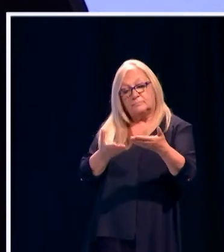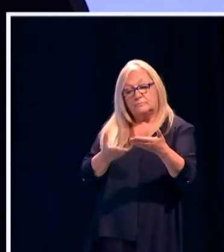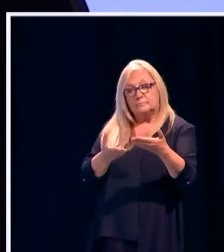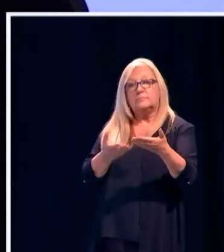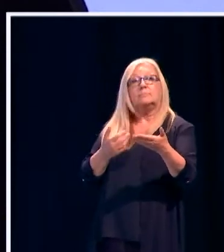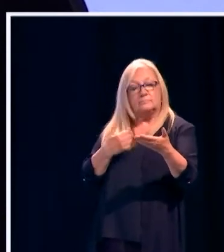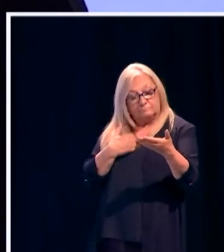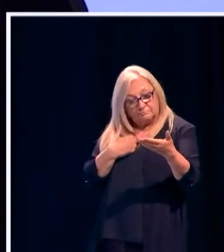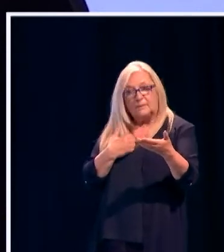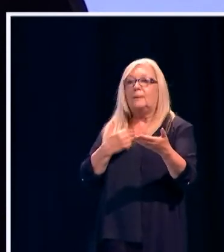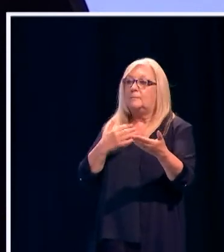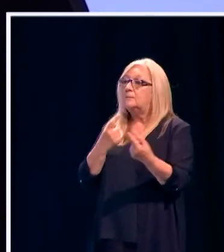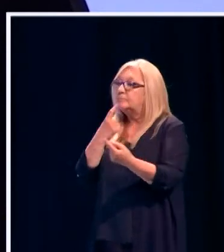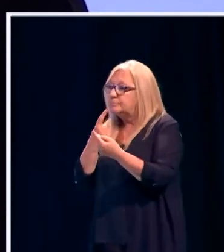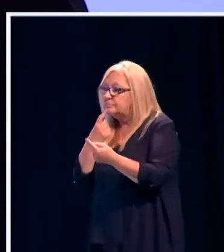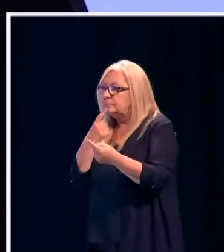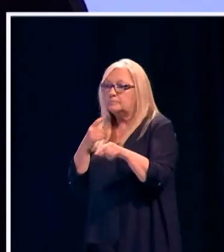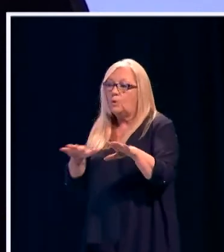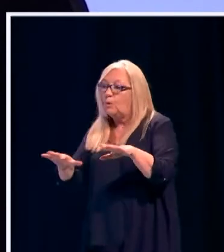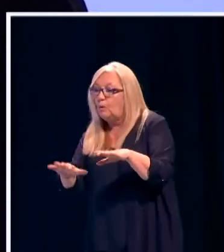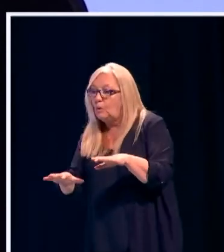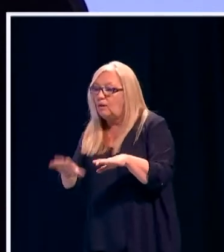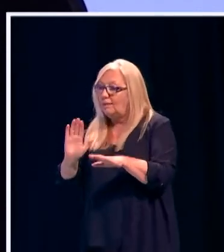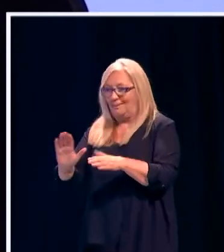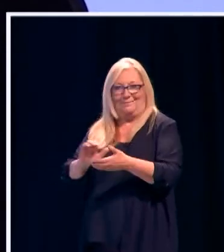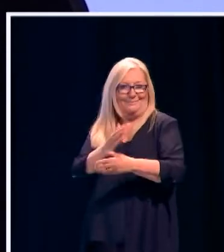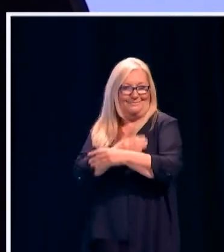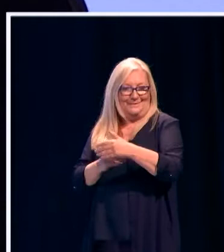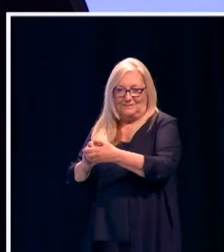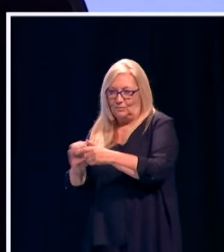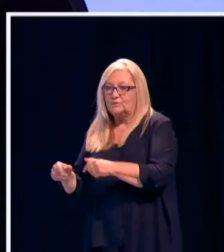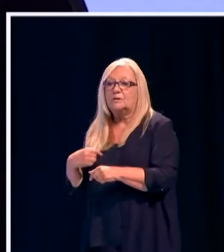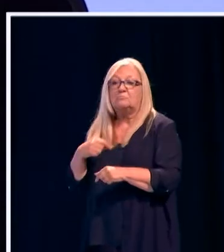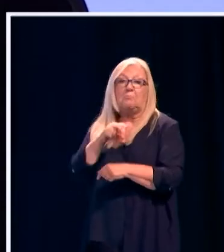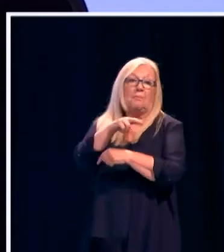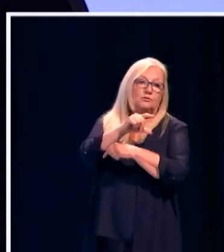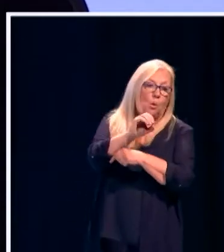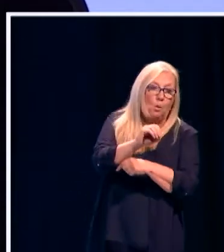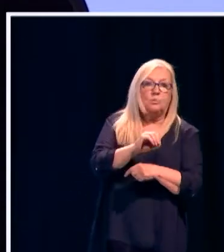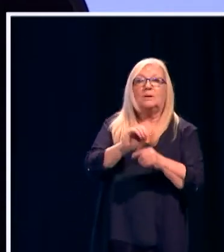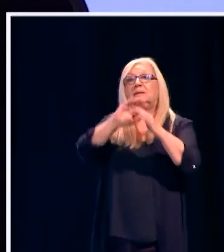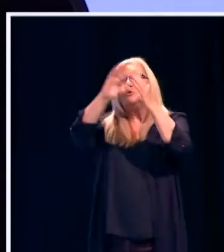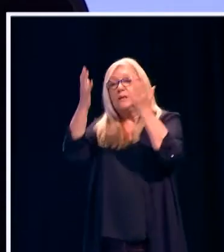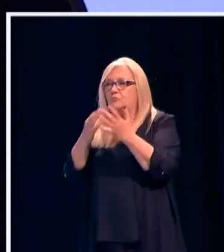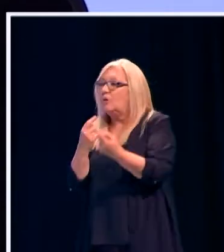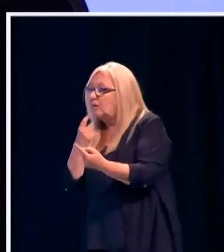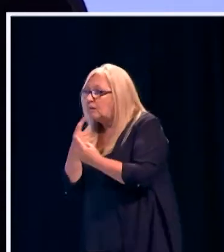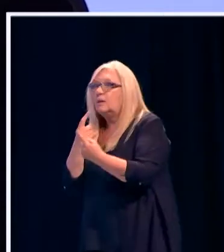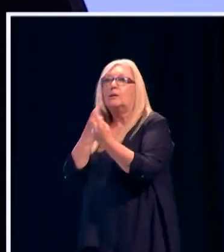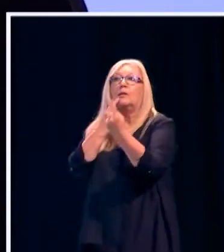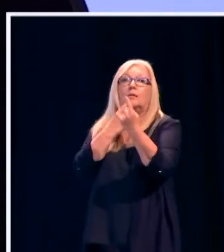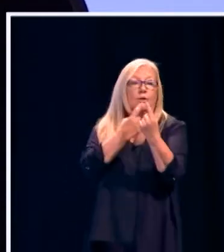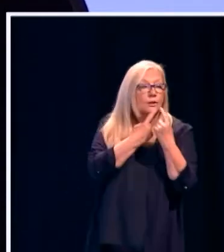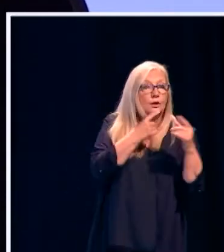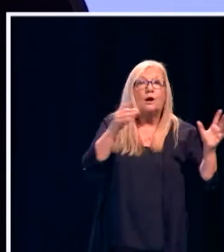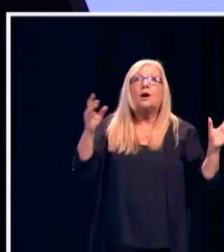with local and national level DPOs, NGOs, international NGOs. Finally, we arranged a